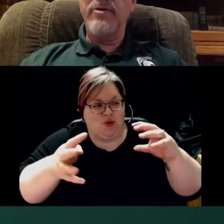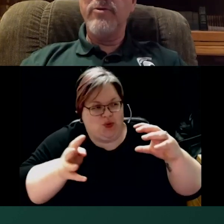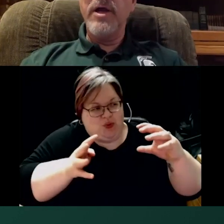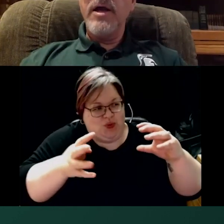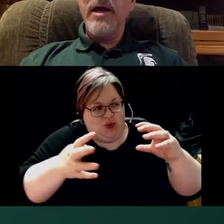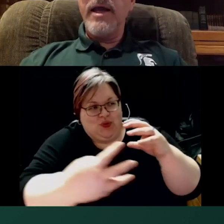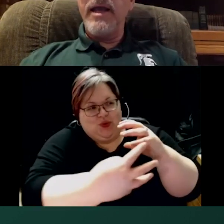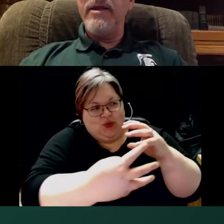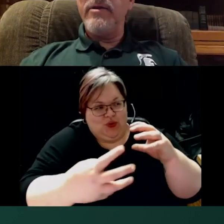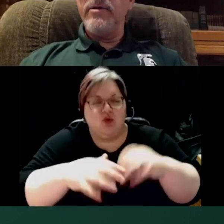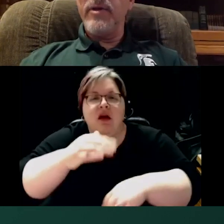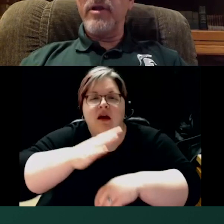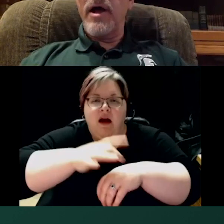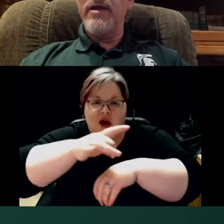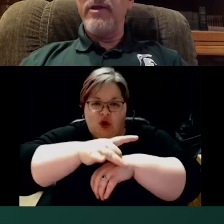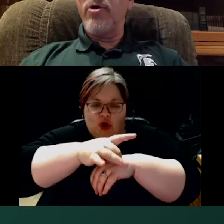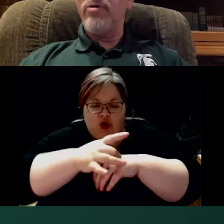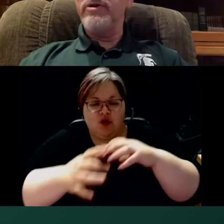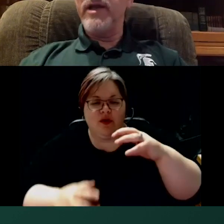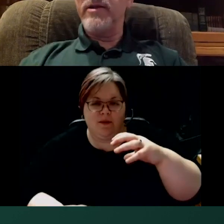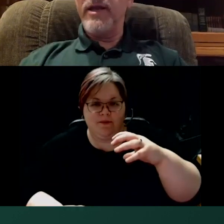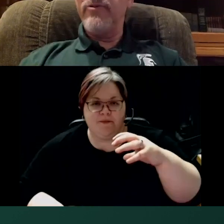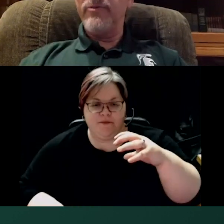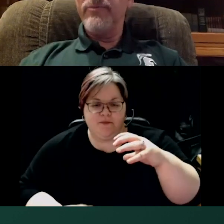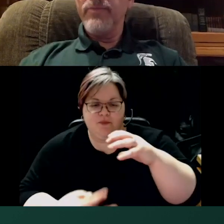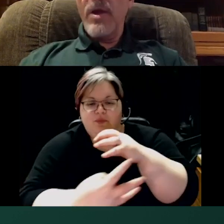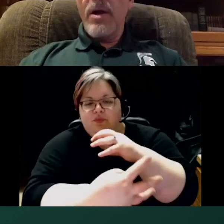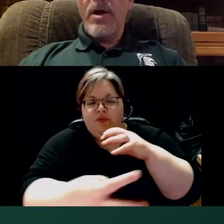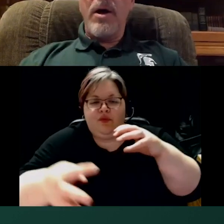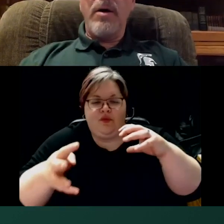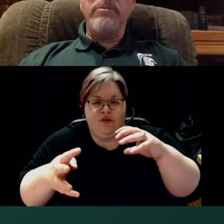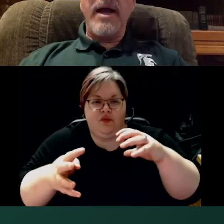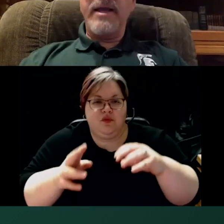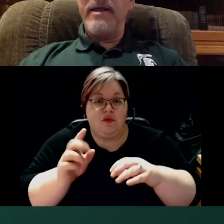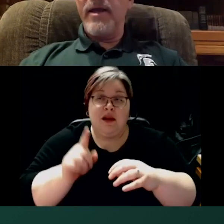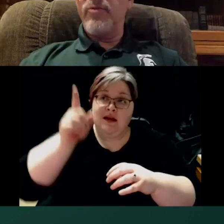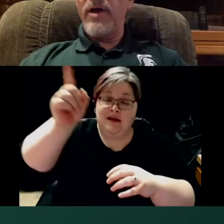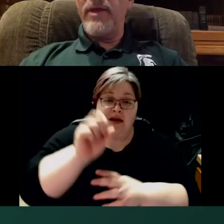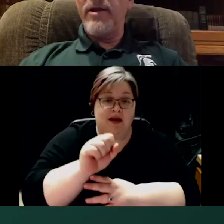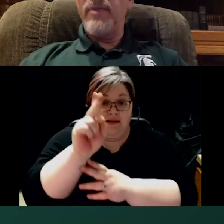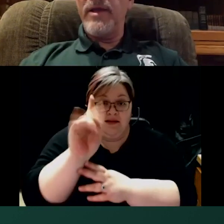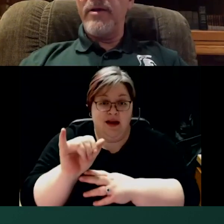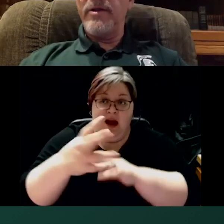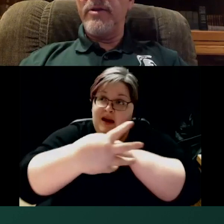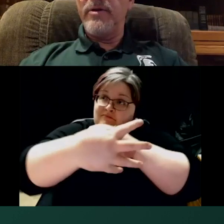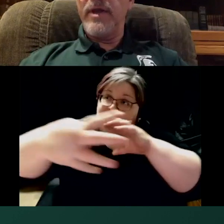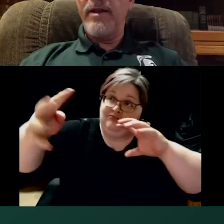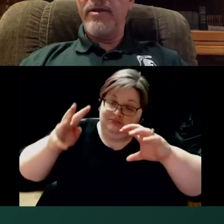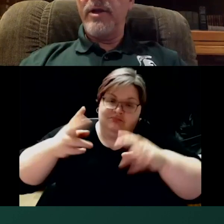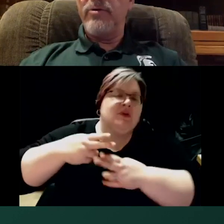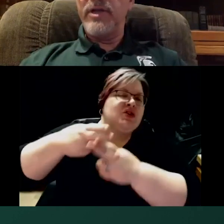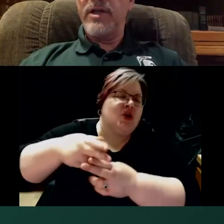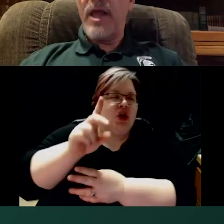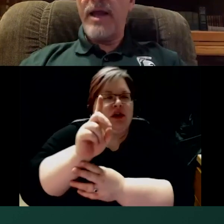of latitude. In the sky, they're called declination. I can guess why that is because it